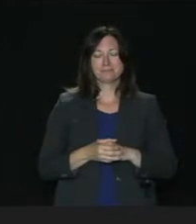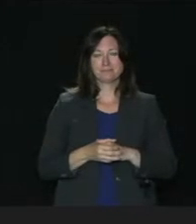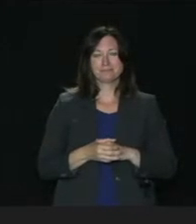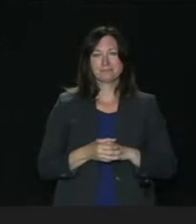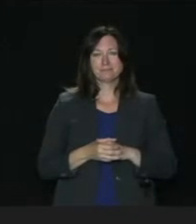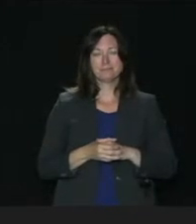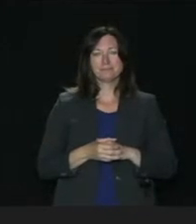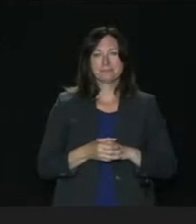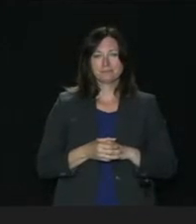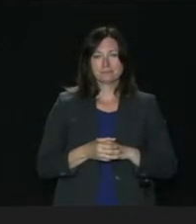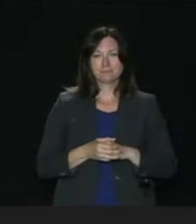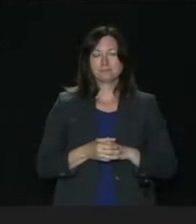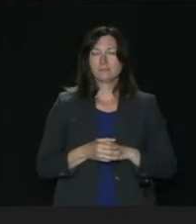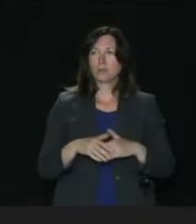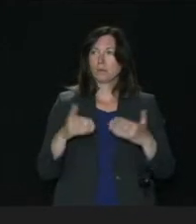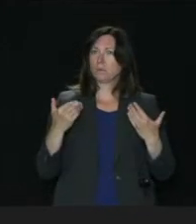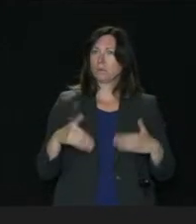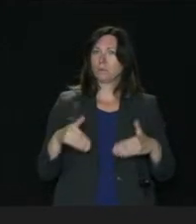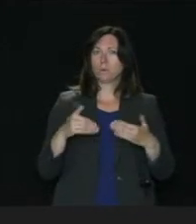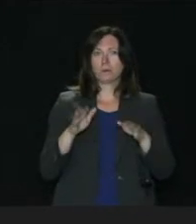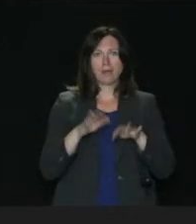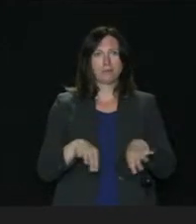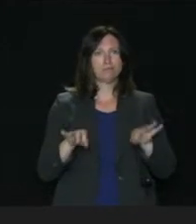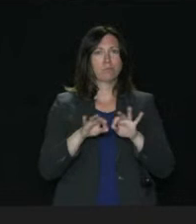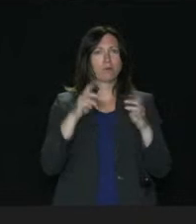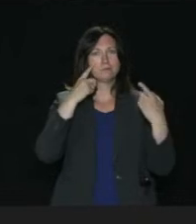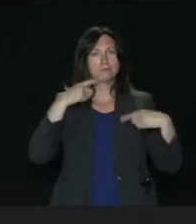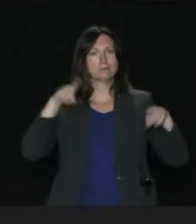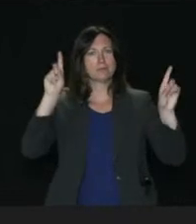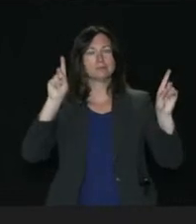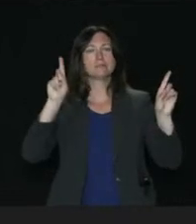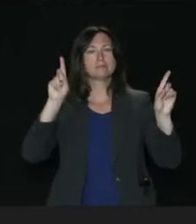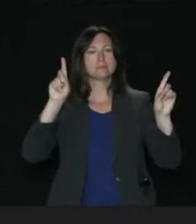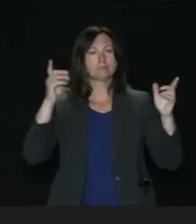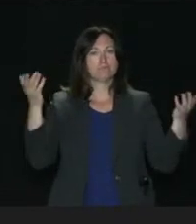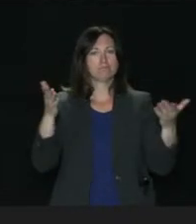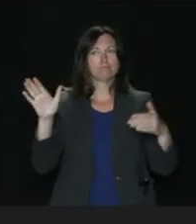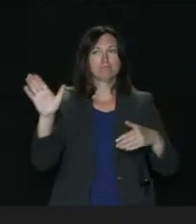This achievement is a significant milestone in Canada's